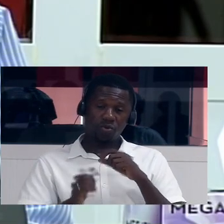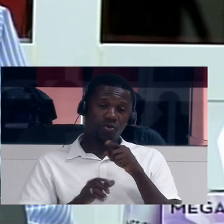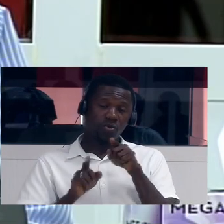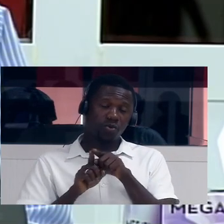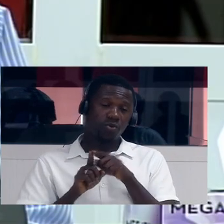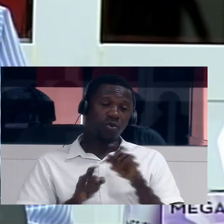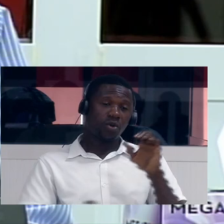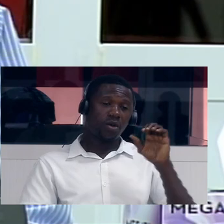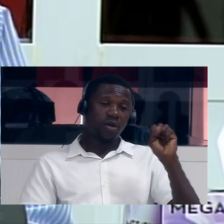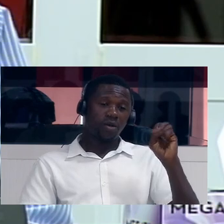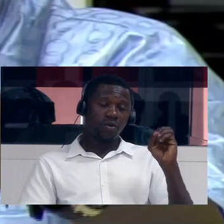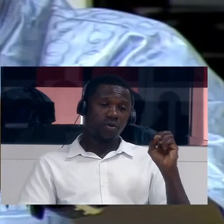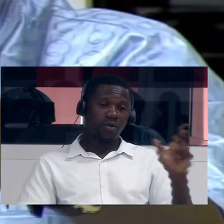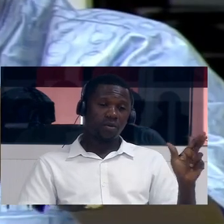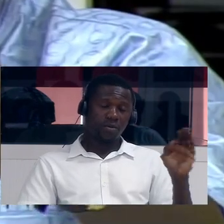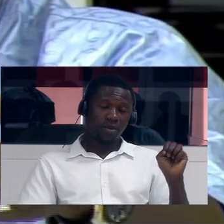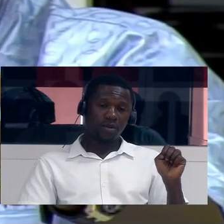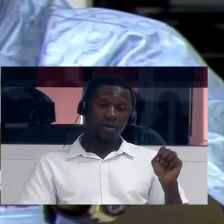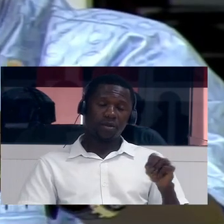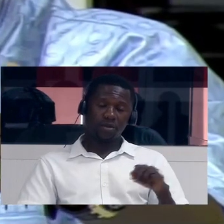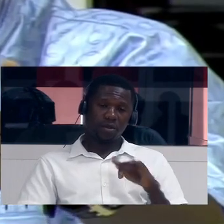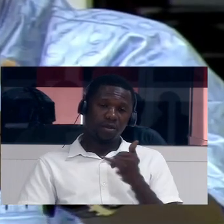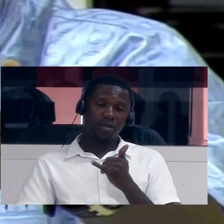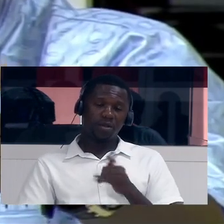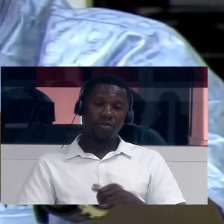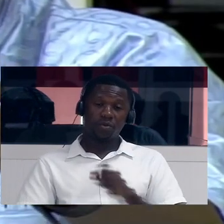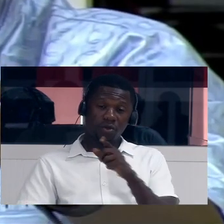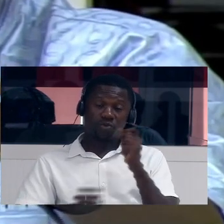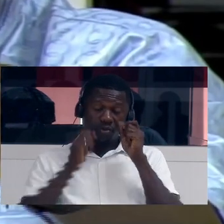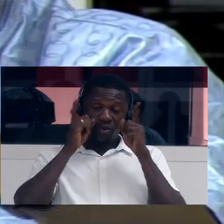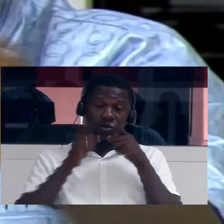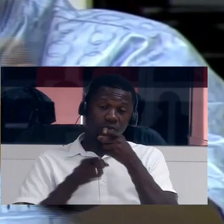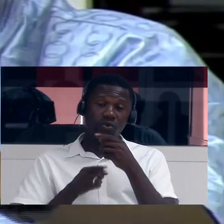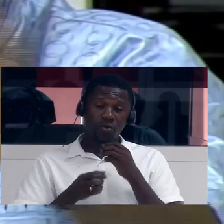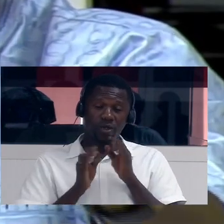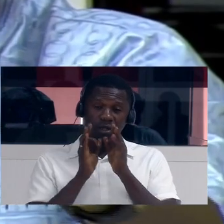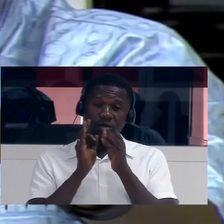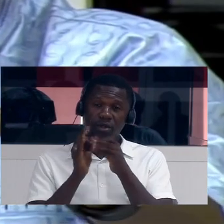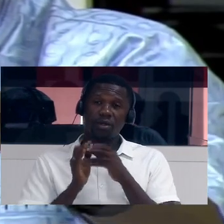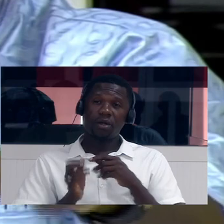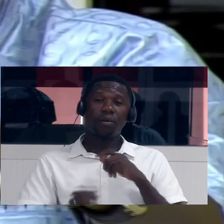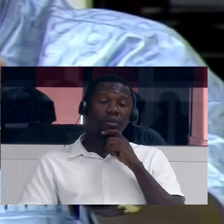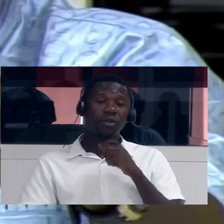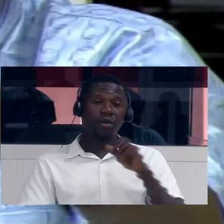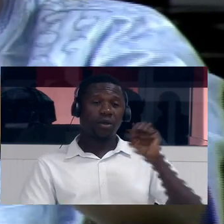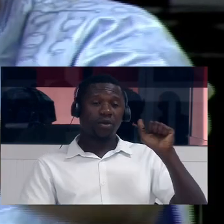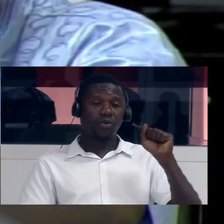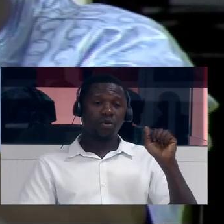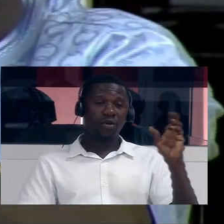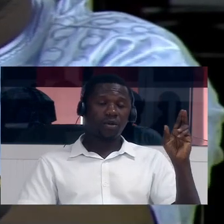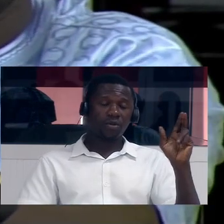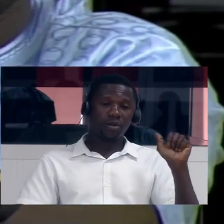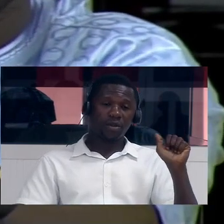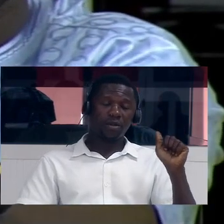Mm-hmm. Would it surprise you to note that Mr. Sow never mentioned anything like that, even though